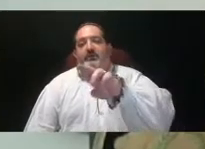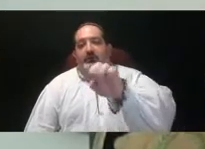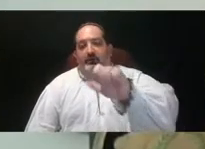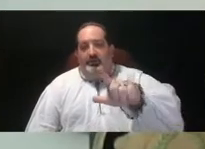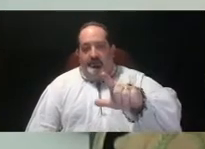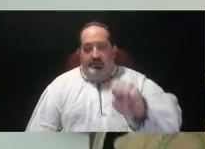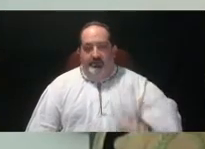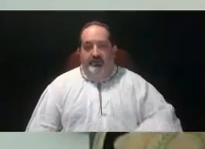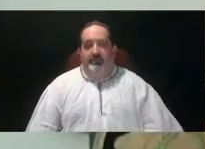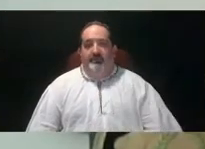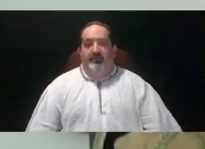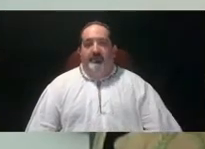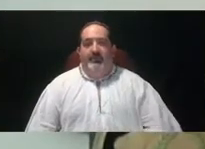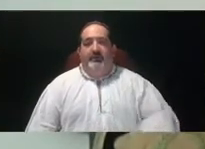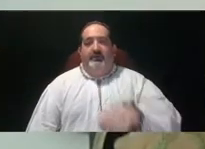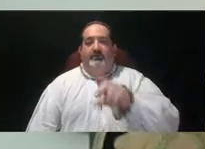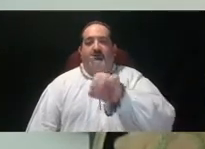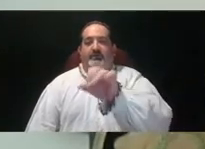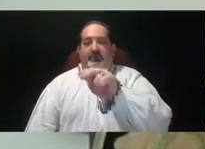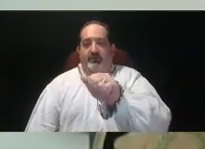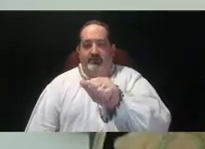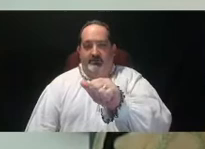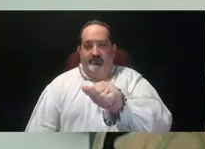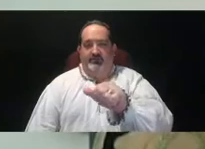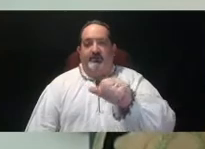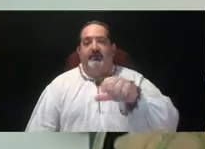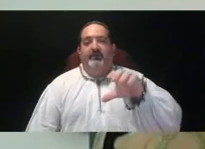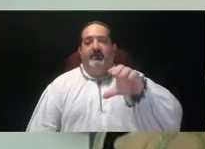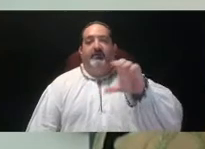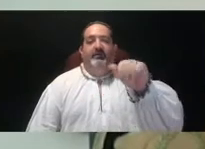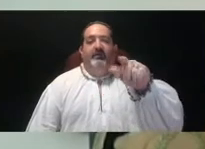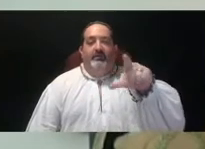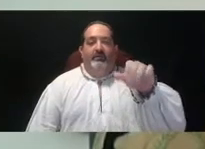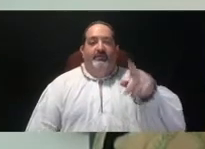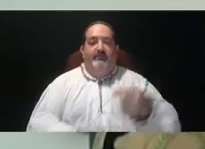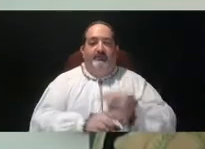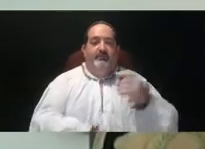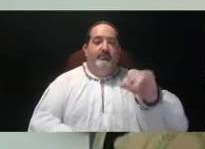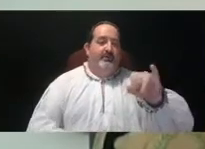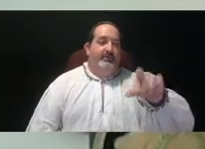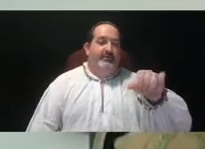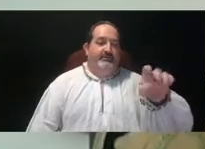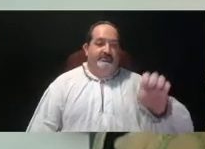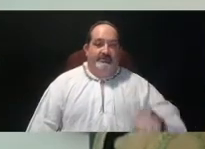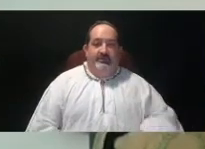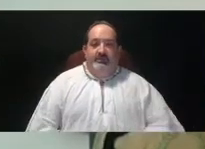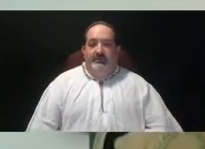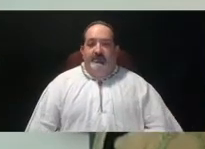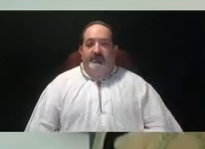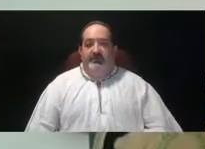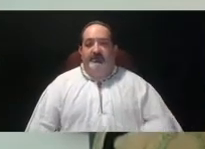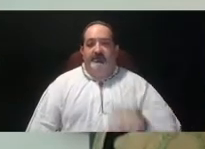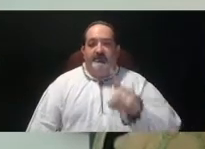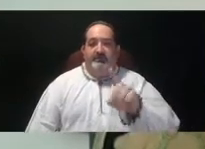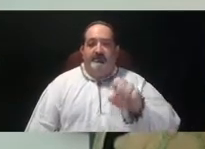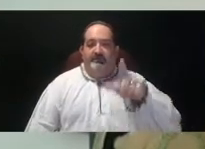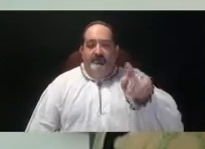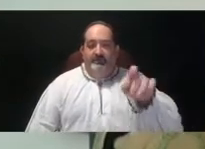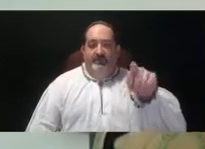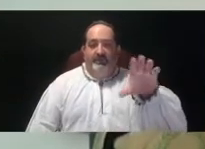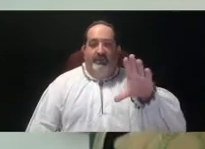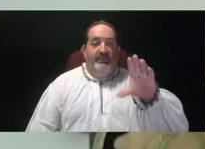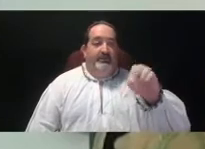O'Doyle, Milady Donna Callahan of the Isles, the Fia Legay, the